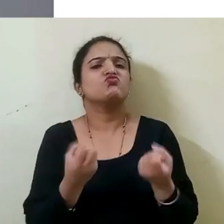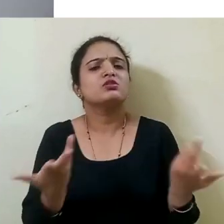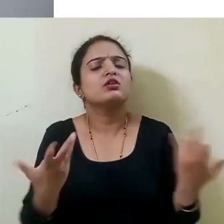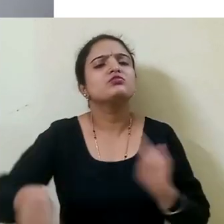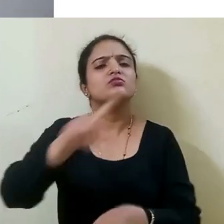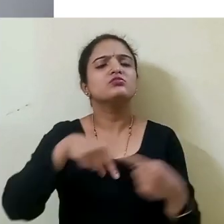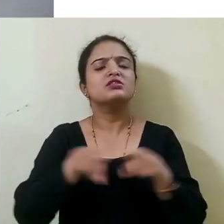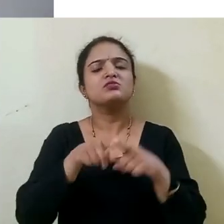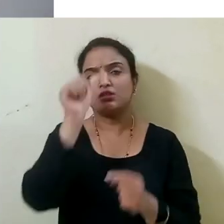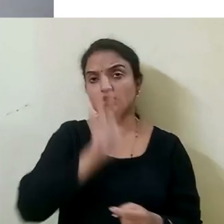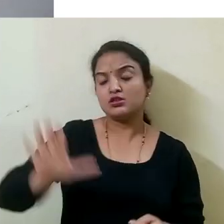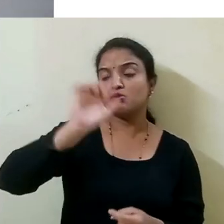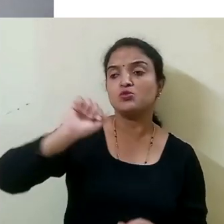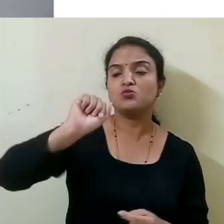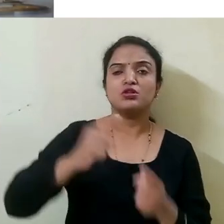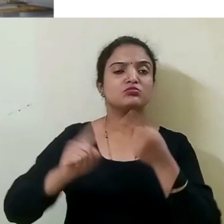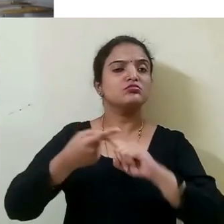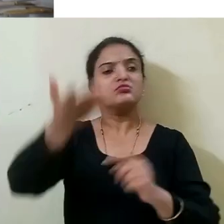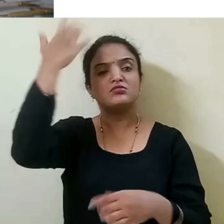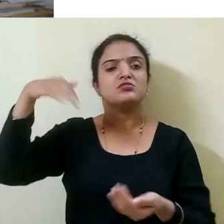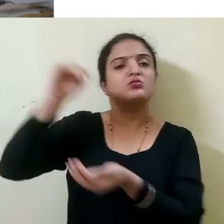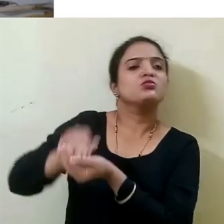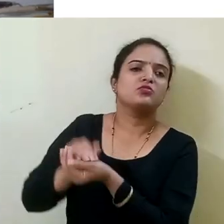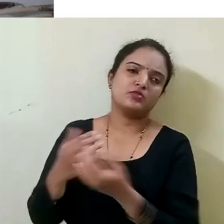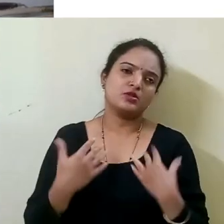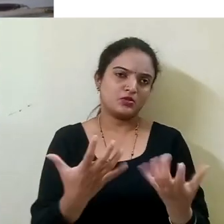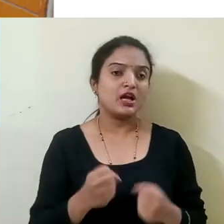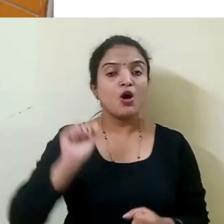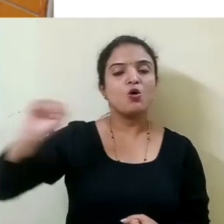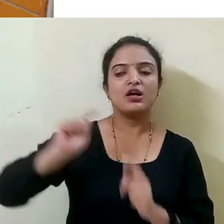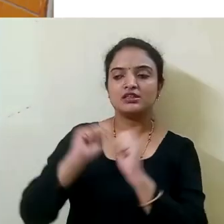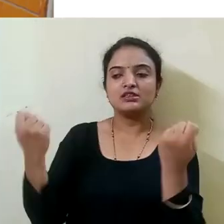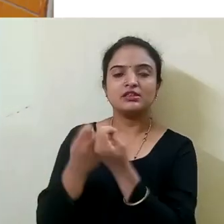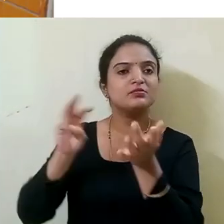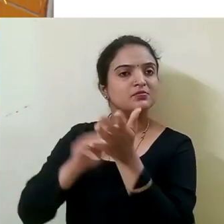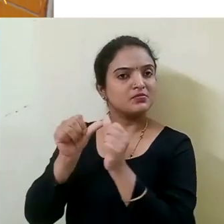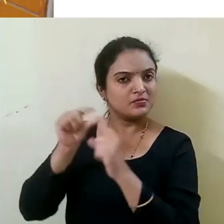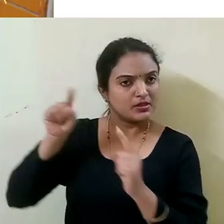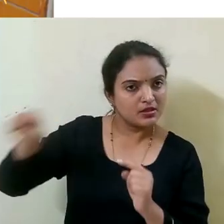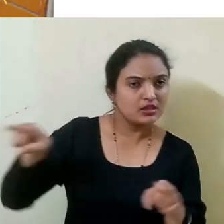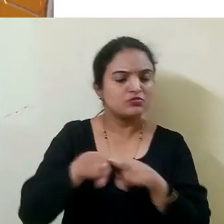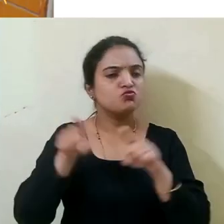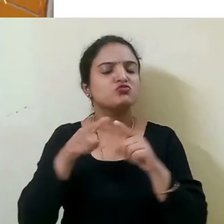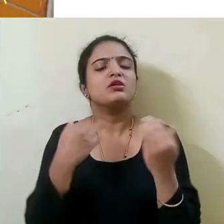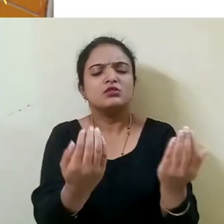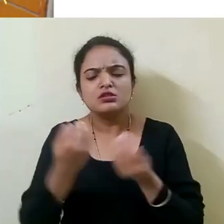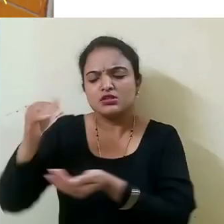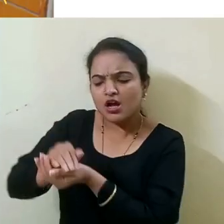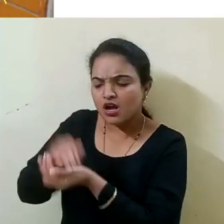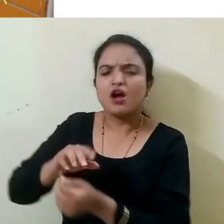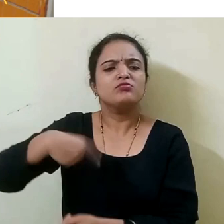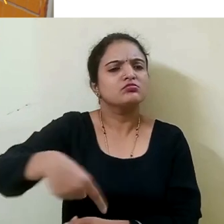At MAP, we wish to protect India's tangible heritage as much as we can. MAP's conservation team, in a nutshell,